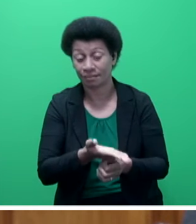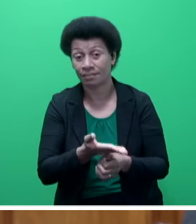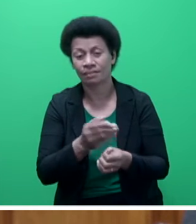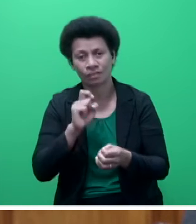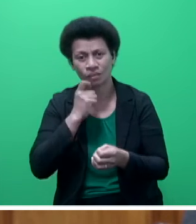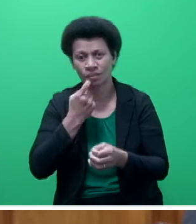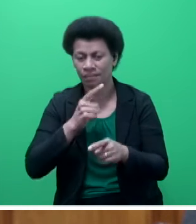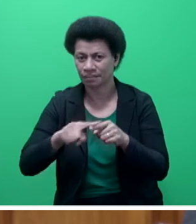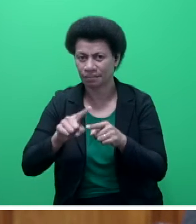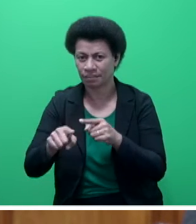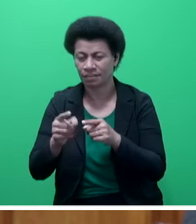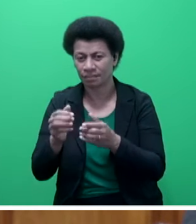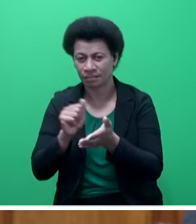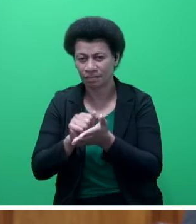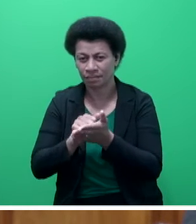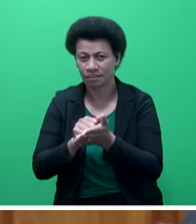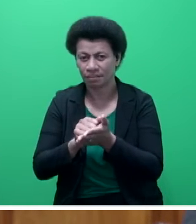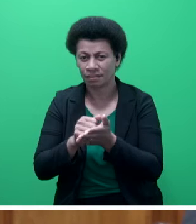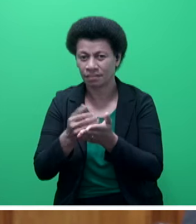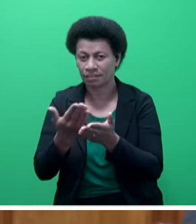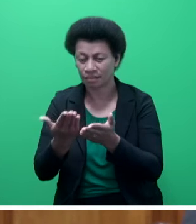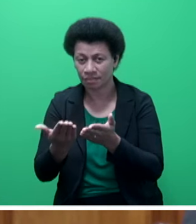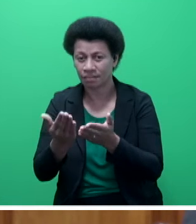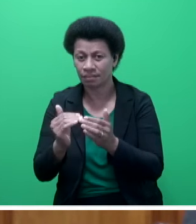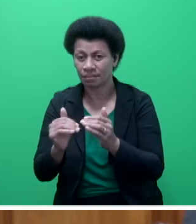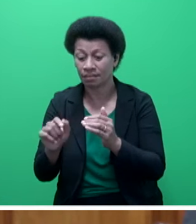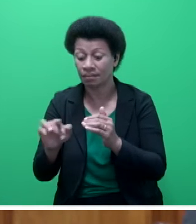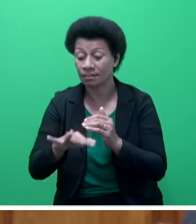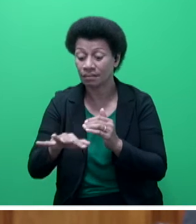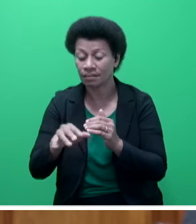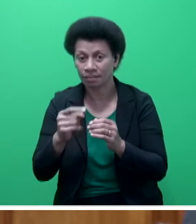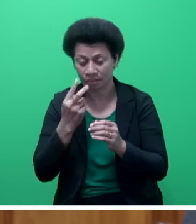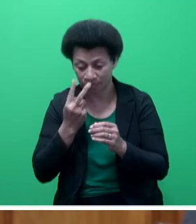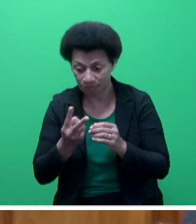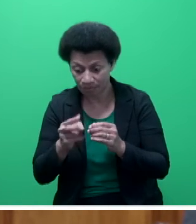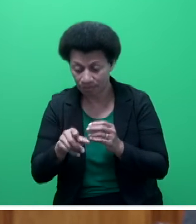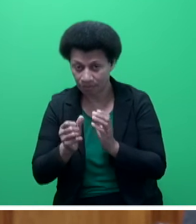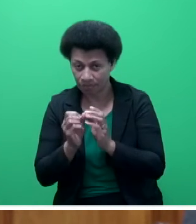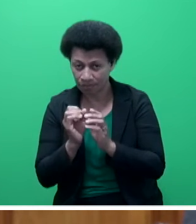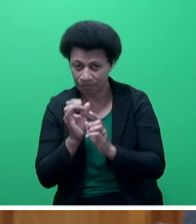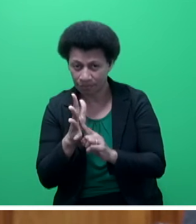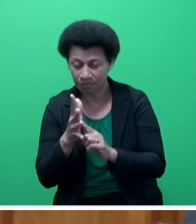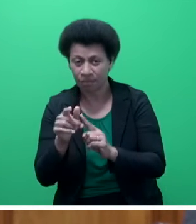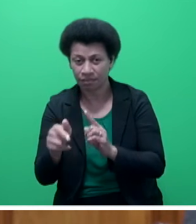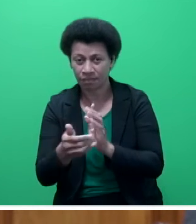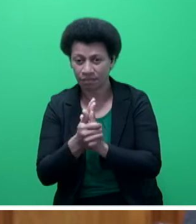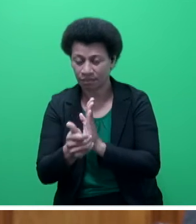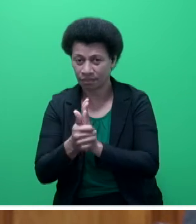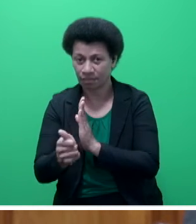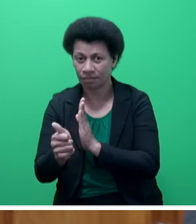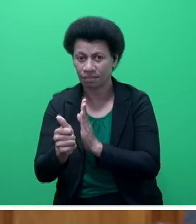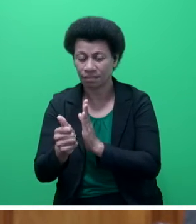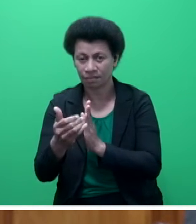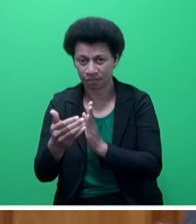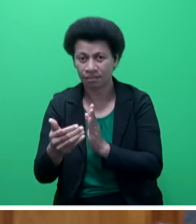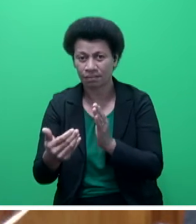new and modernised economy, and continues to do so. We will be enhancing this particular platform for specialized skills to enter Fiji for a short period of time,